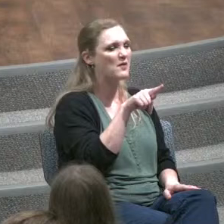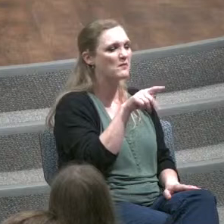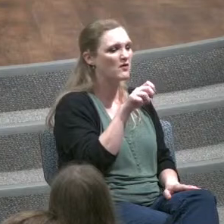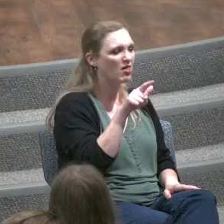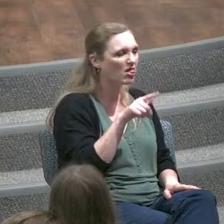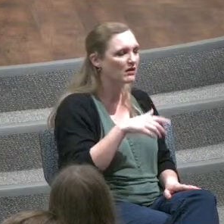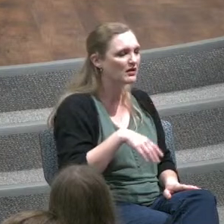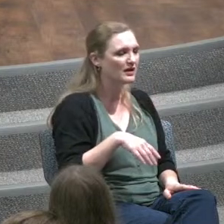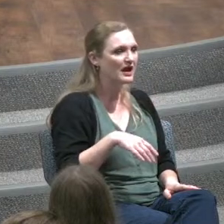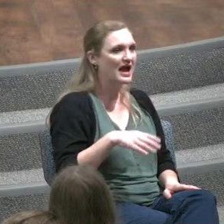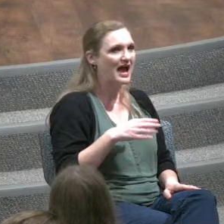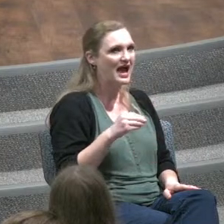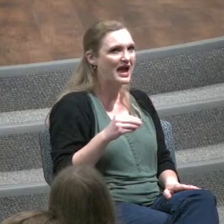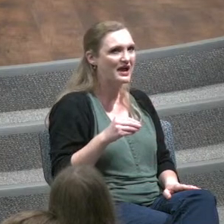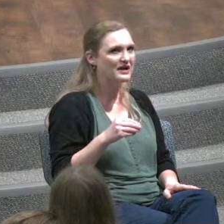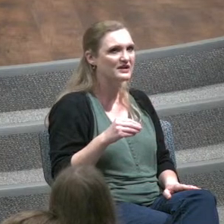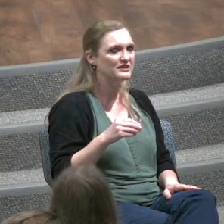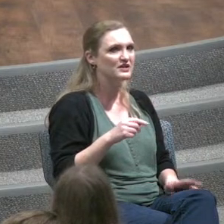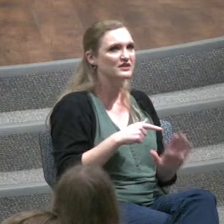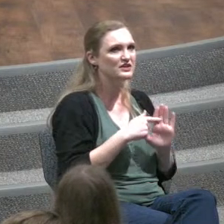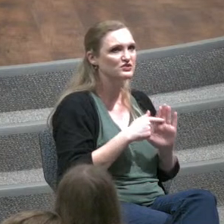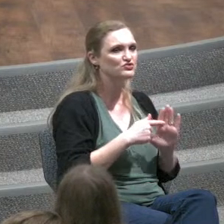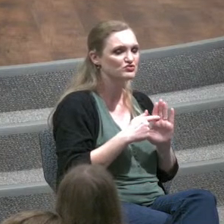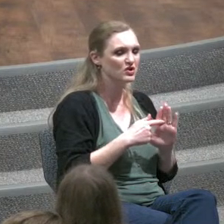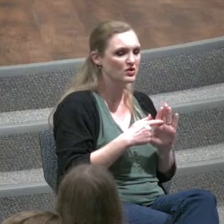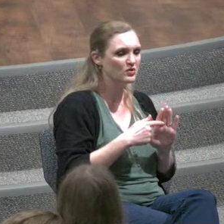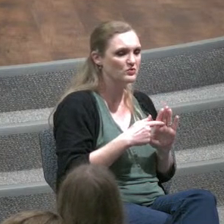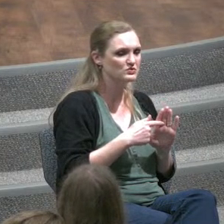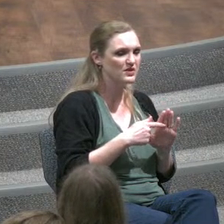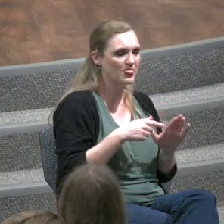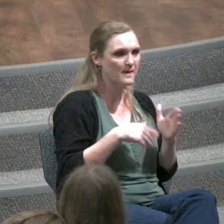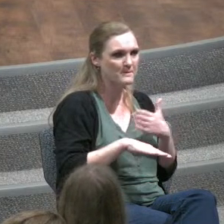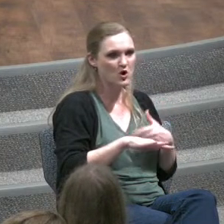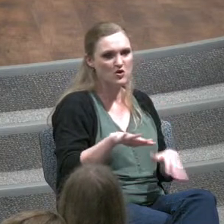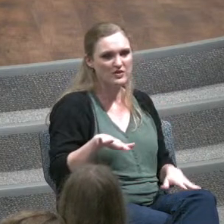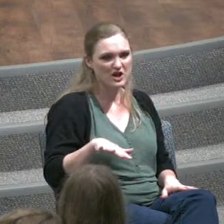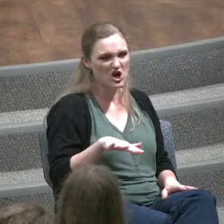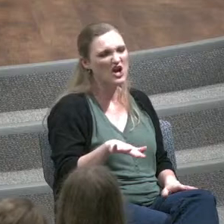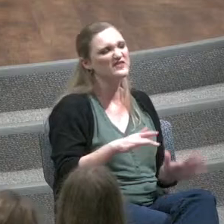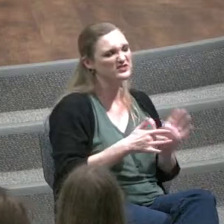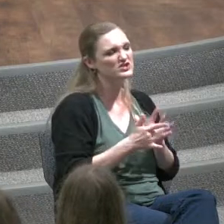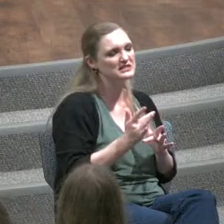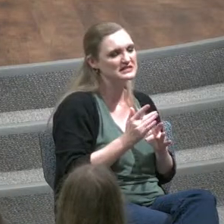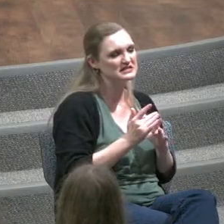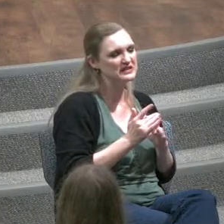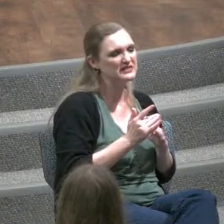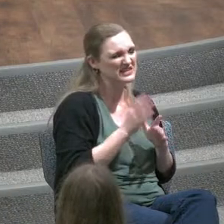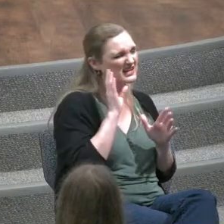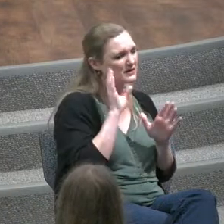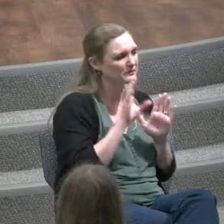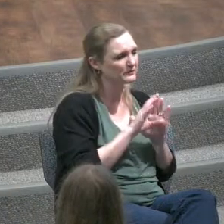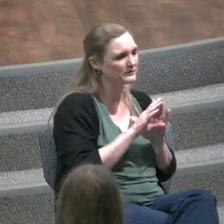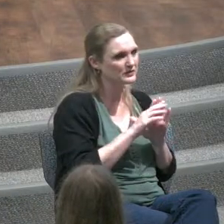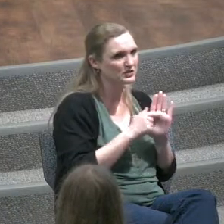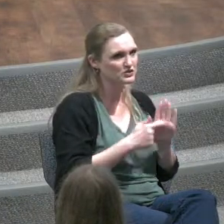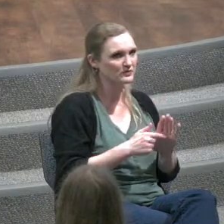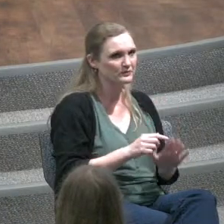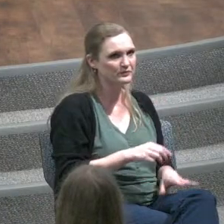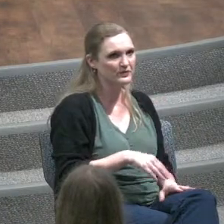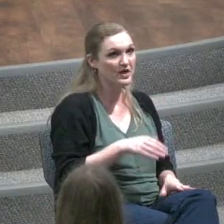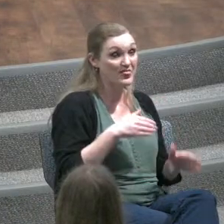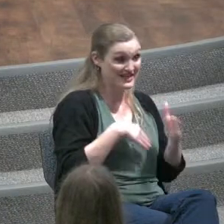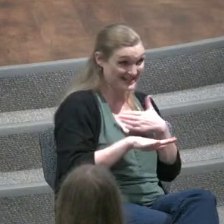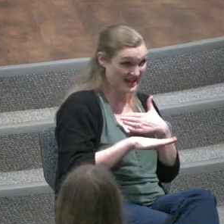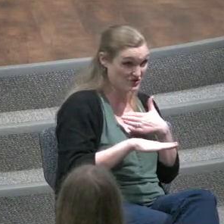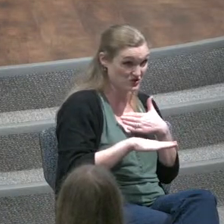there's a diorama of the birth scene of Jesus that's in there. But anyway, this is the site. This is